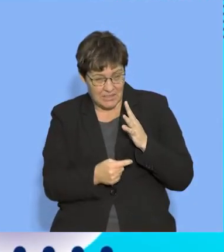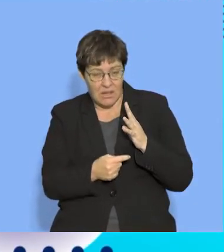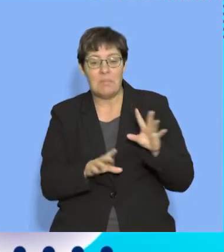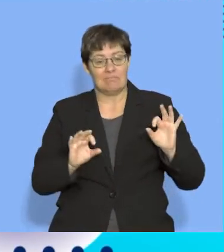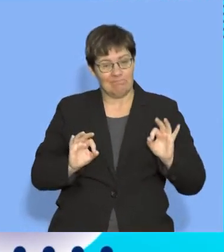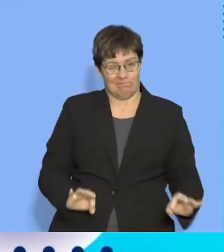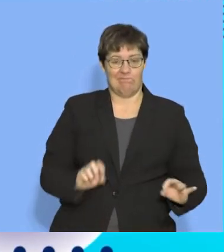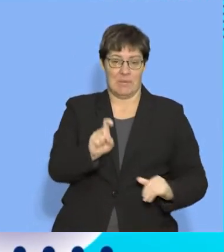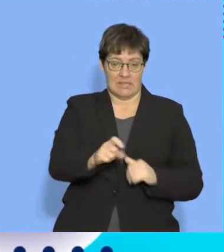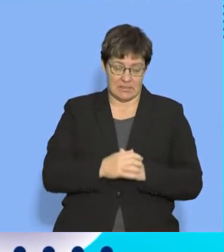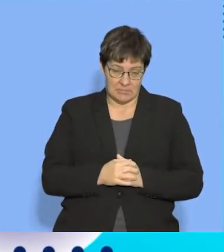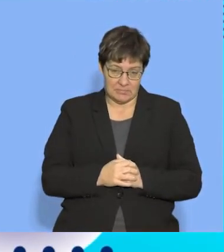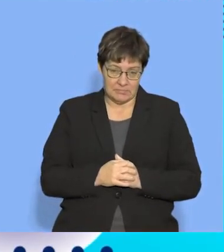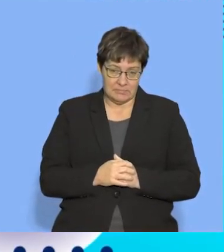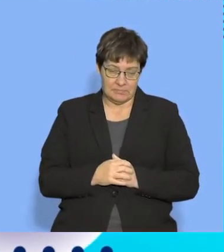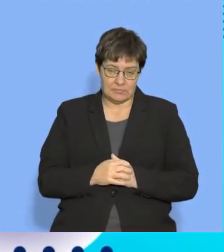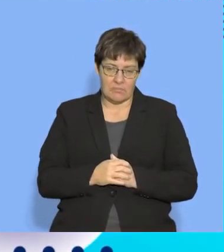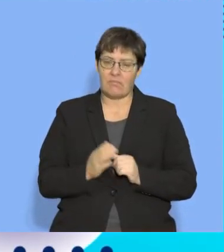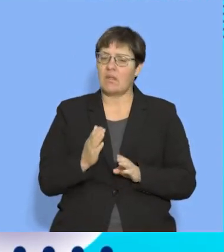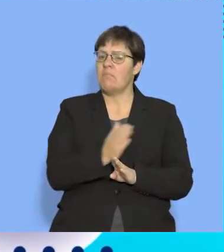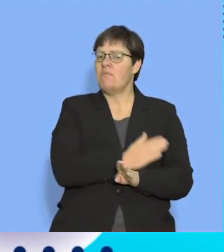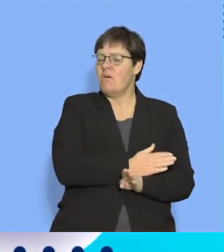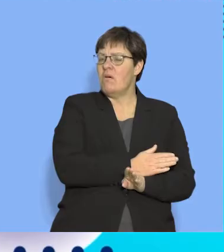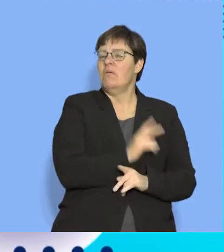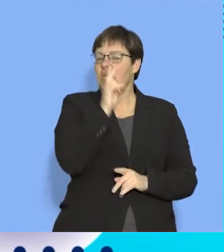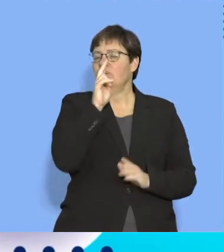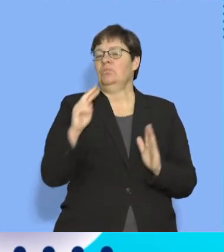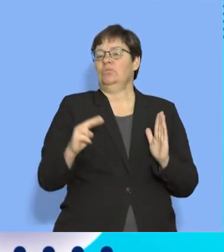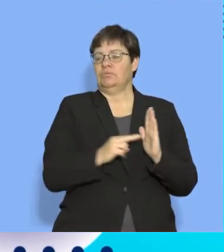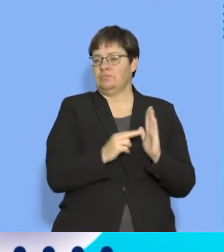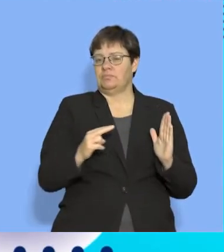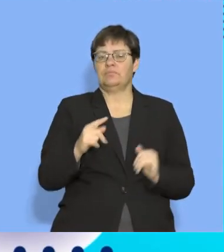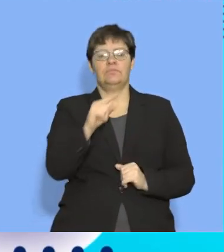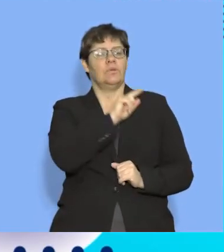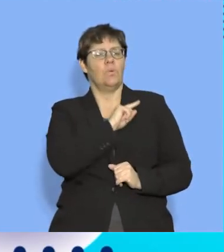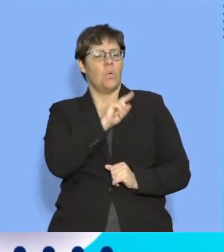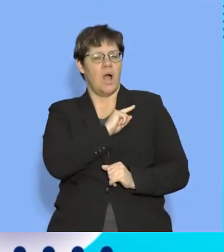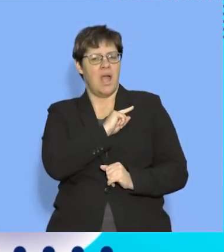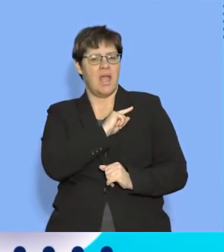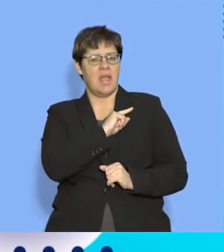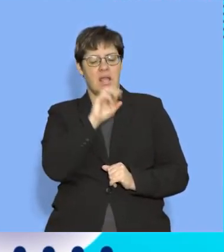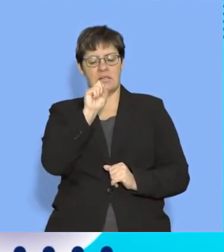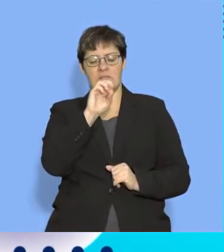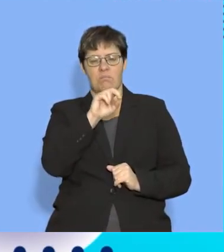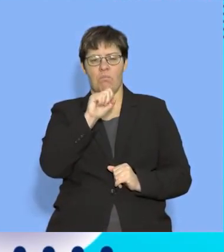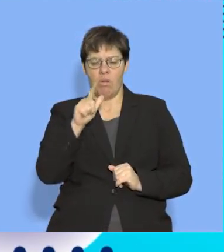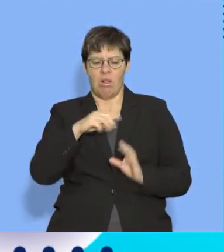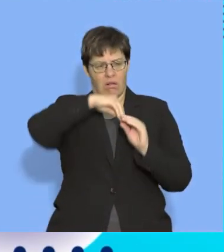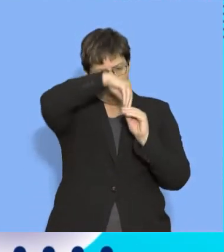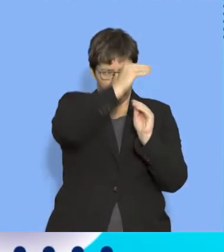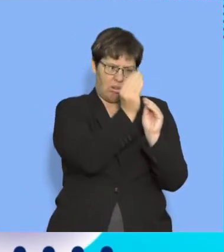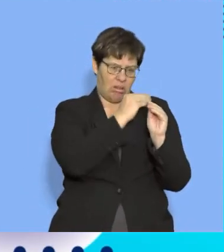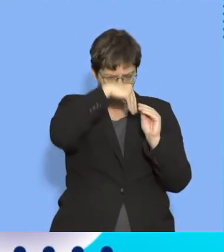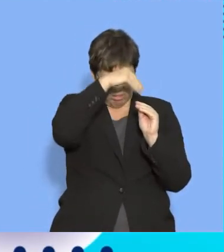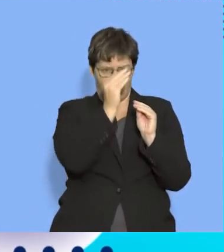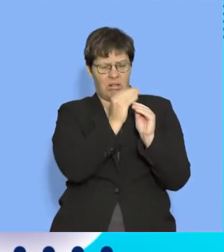digestive system. Before we get into that, I want you to reflect on why is the small intestine folded